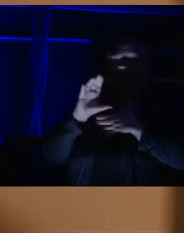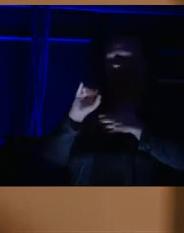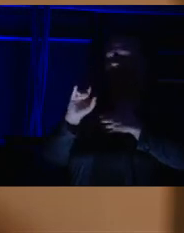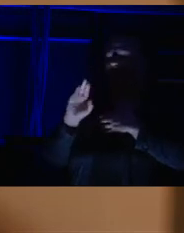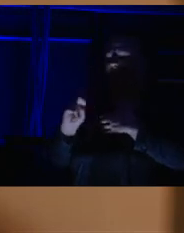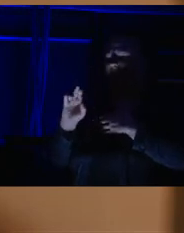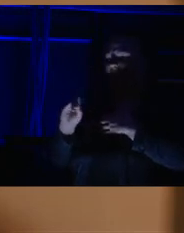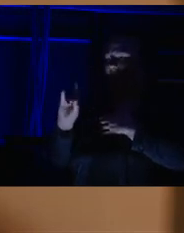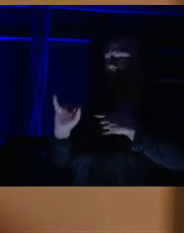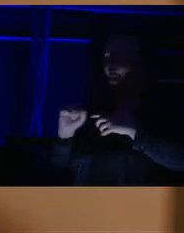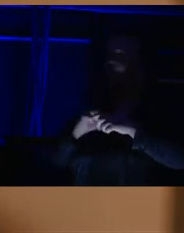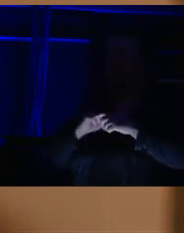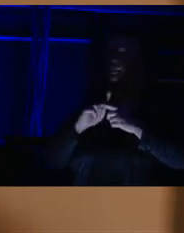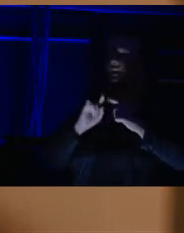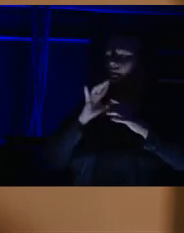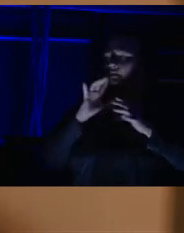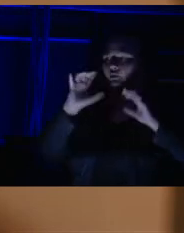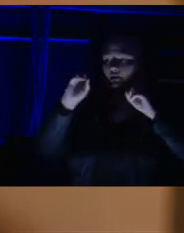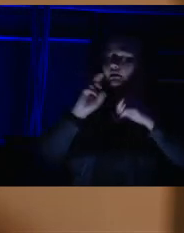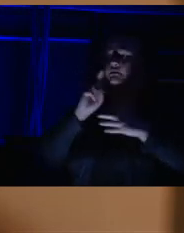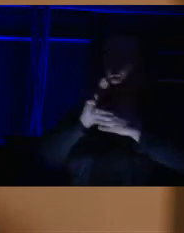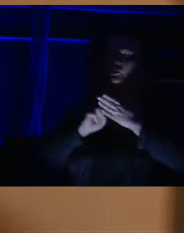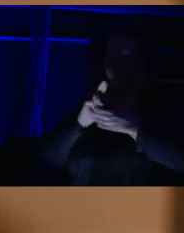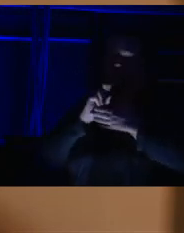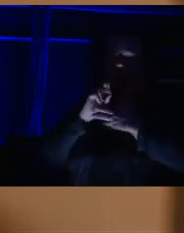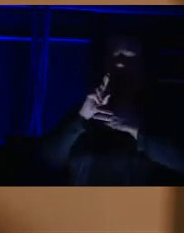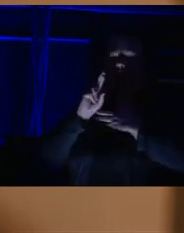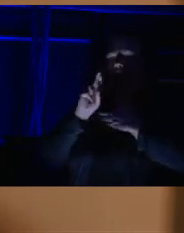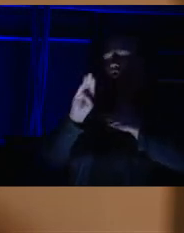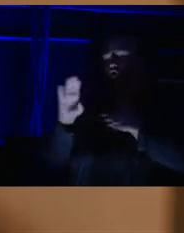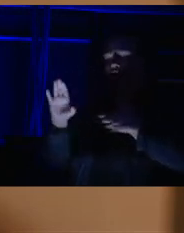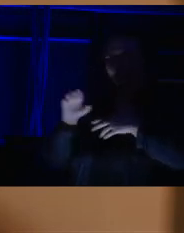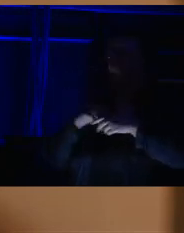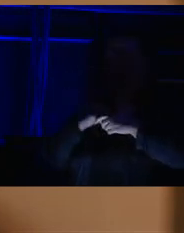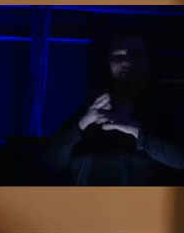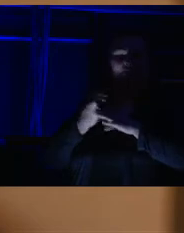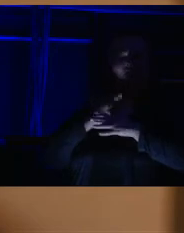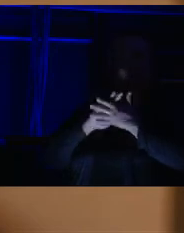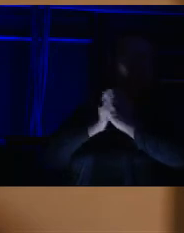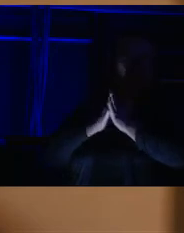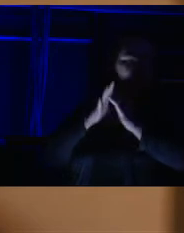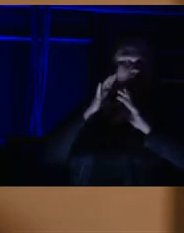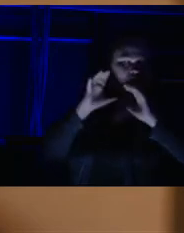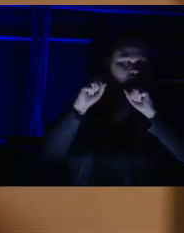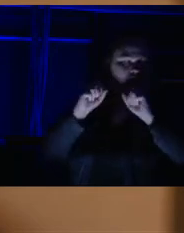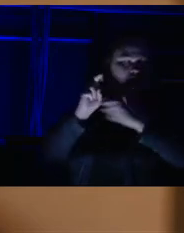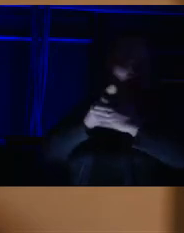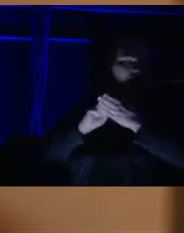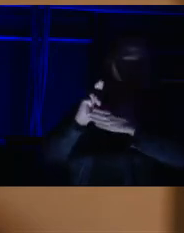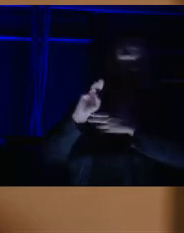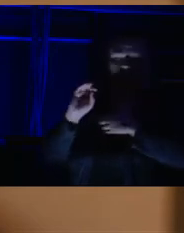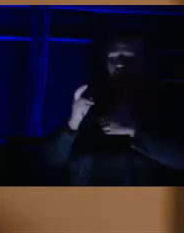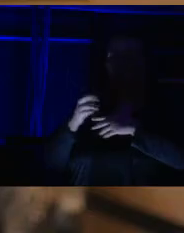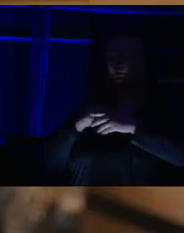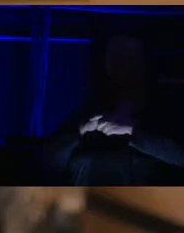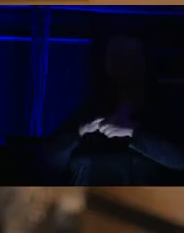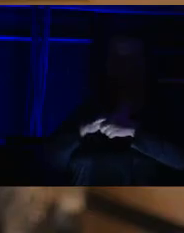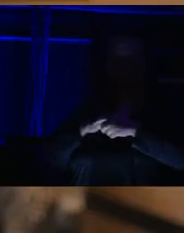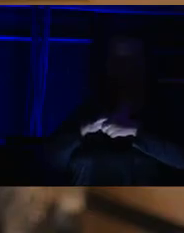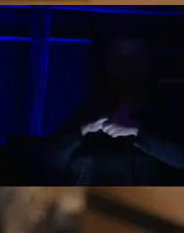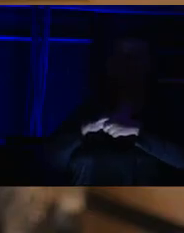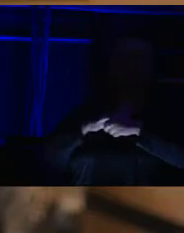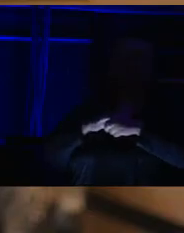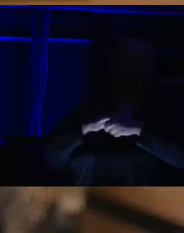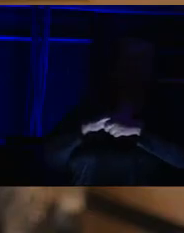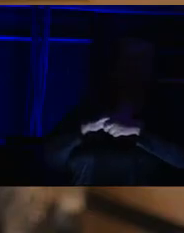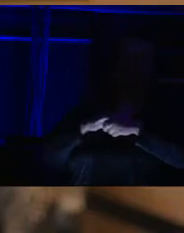Cincinnati, and then the president of the University of British Columbia before becoming the president of the University of Michigan. I recount